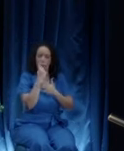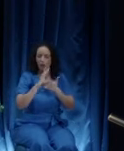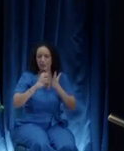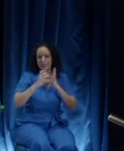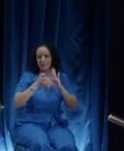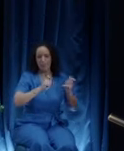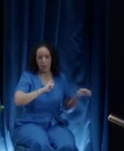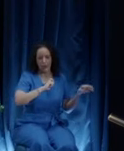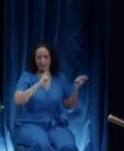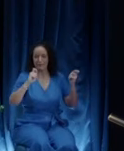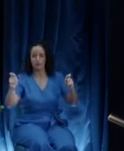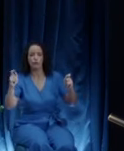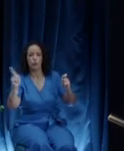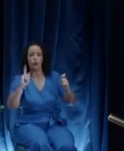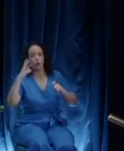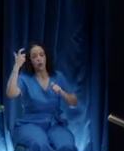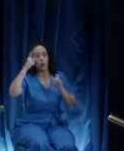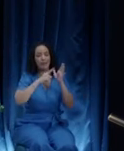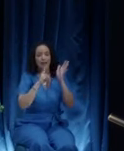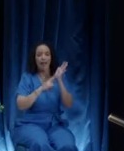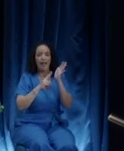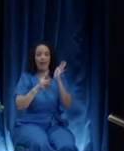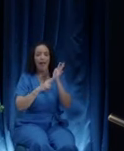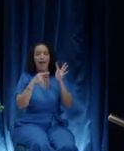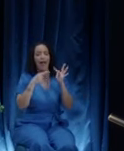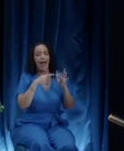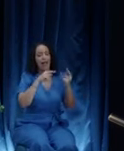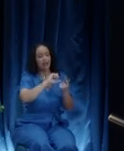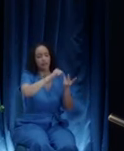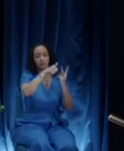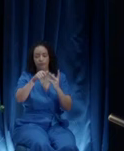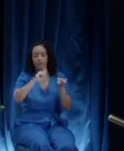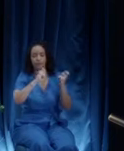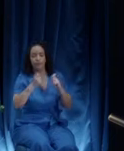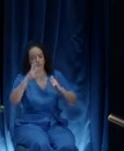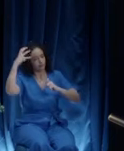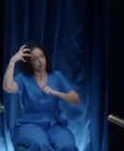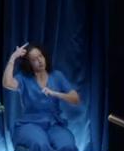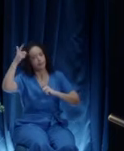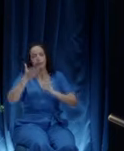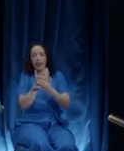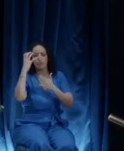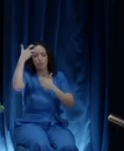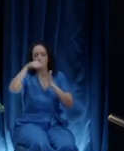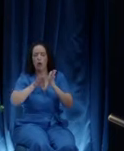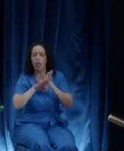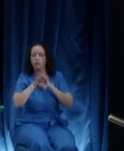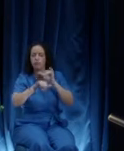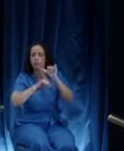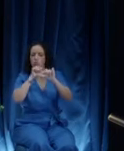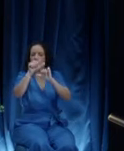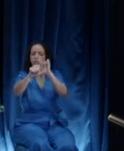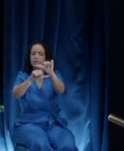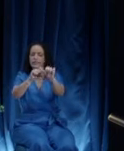like, so when Queen Anne first comes to the throne, she goes on this royal progress, which you haven't really talked about, that was James, for